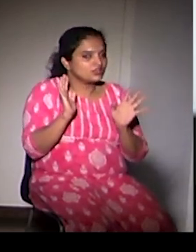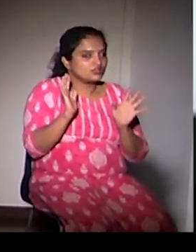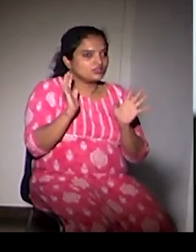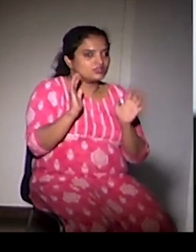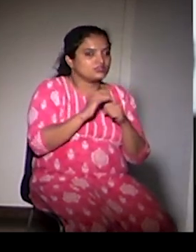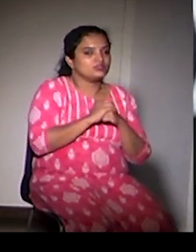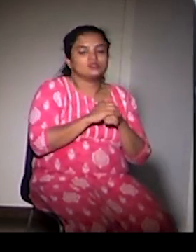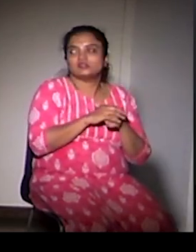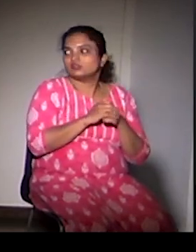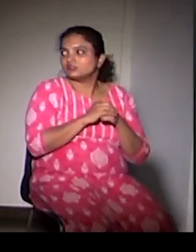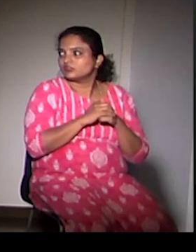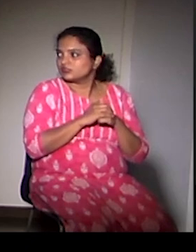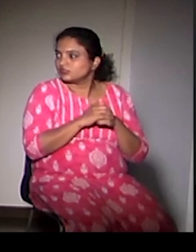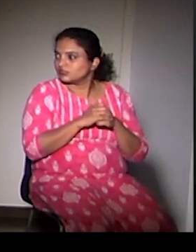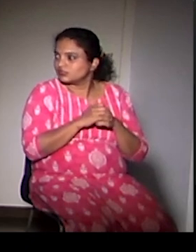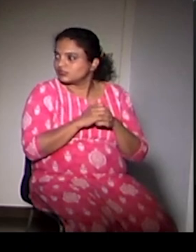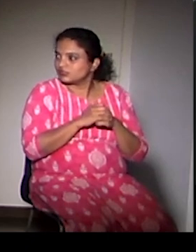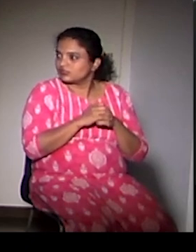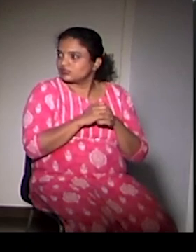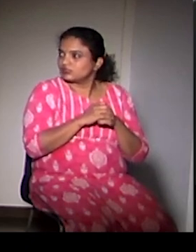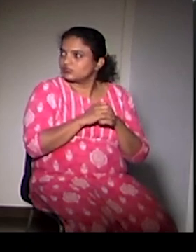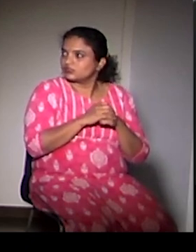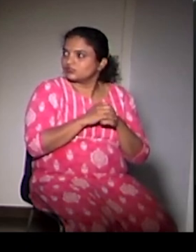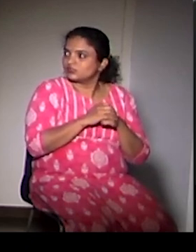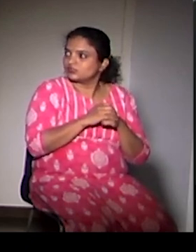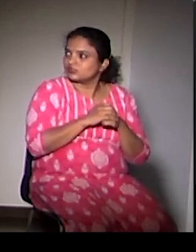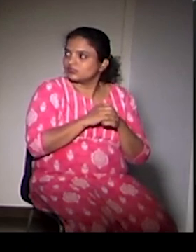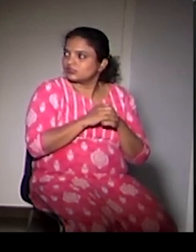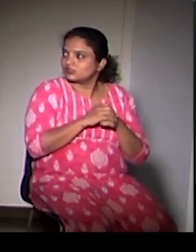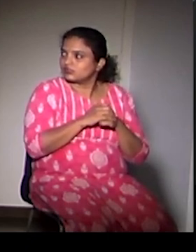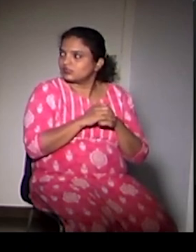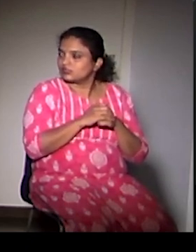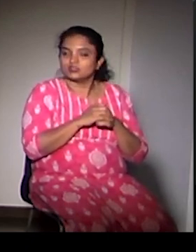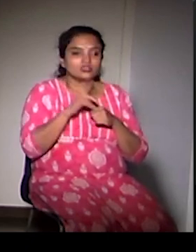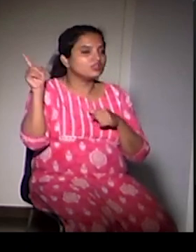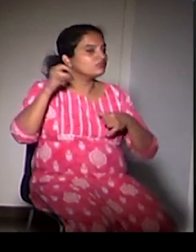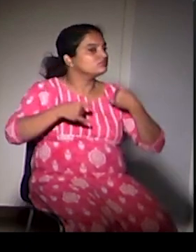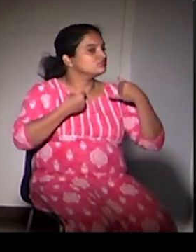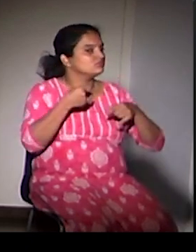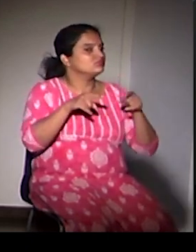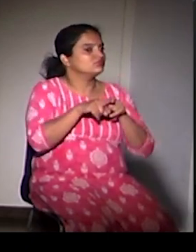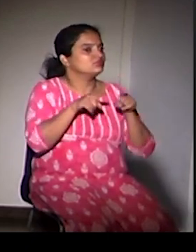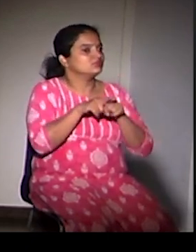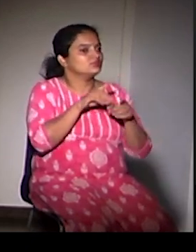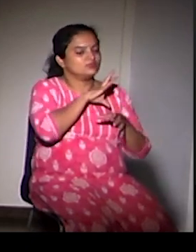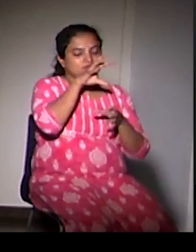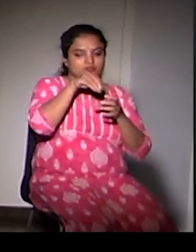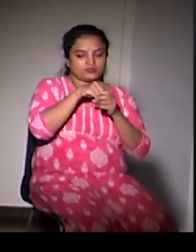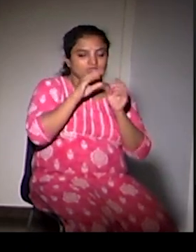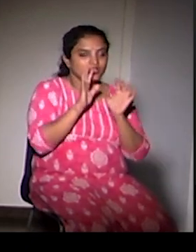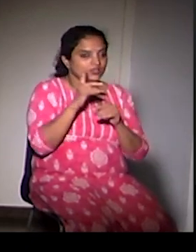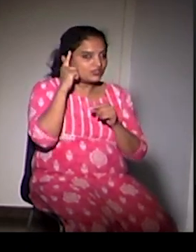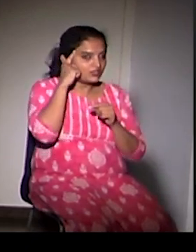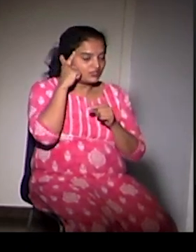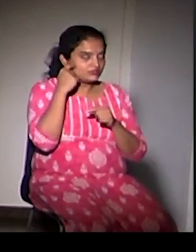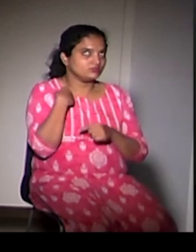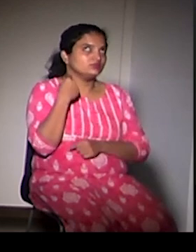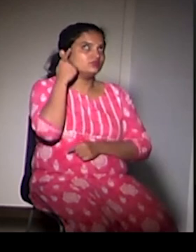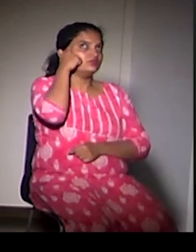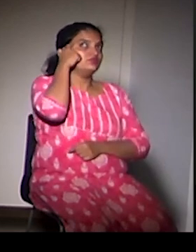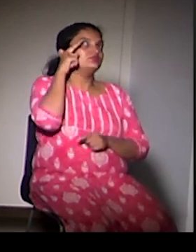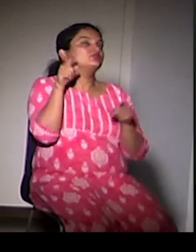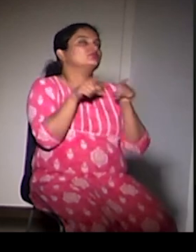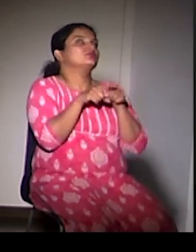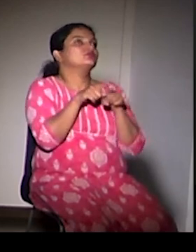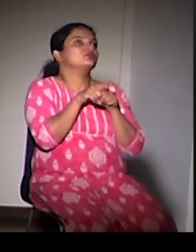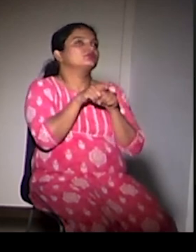type of glazed ceramic that you see. And it's interesting in this context that in Humayun's tomb in